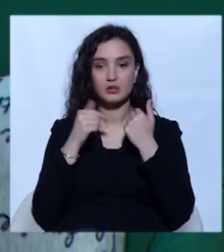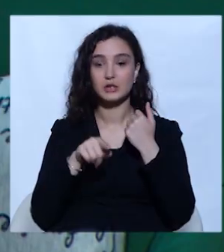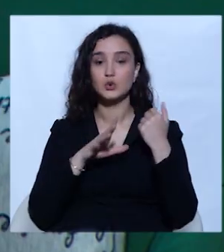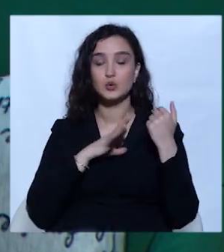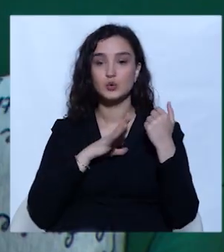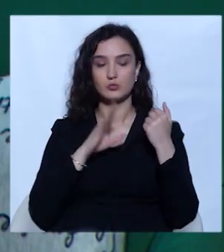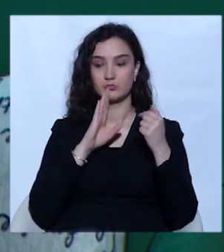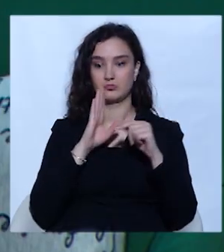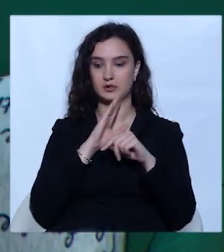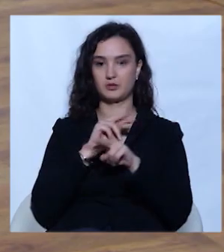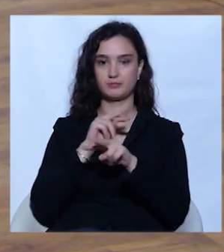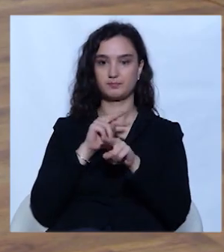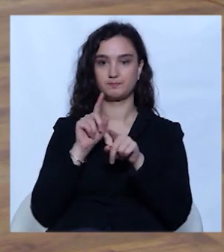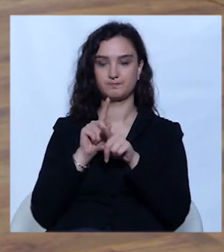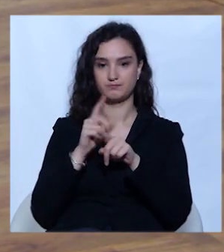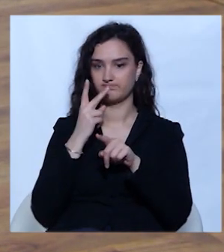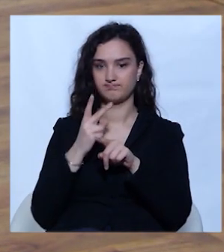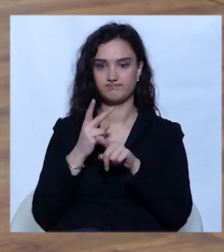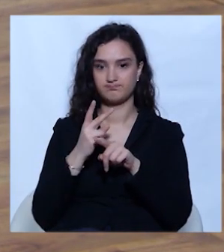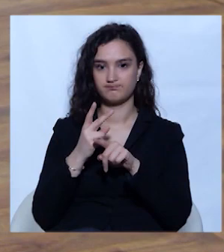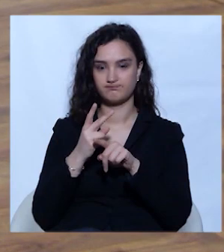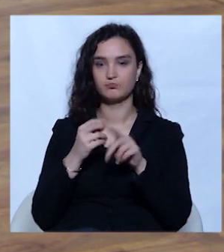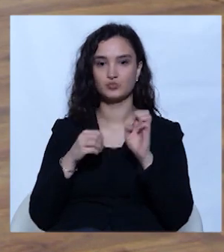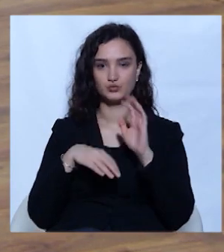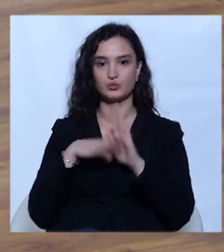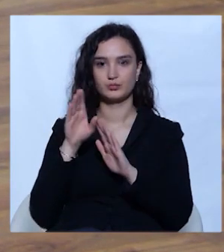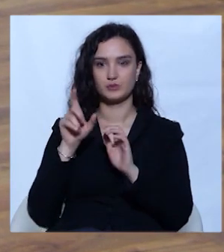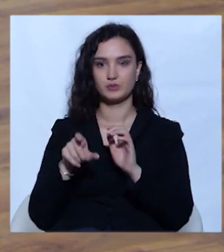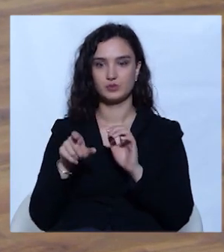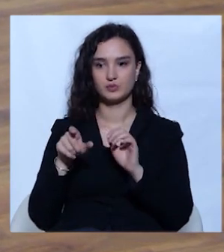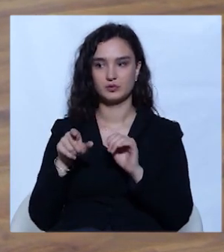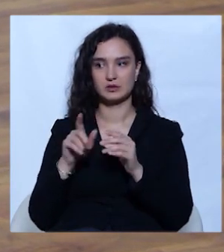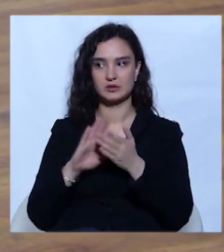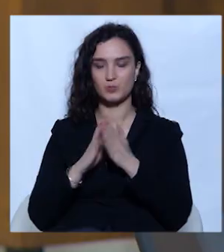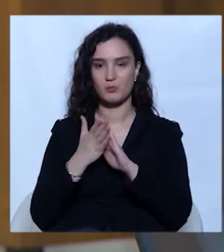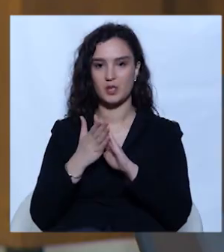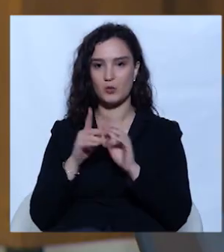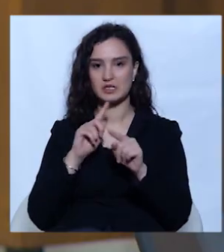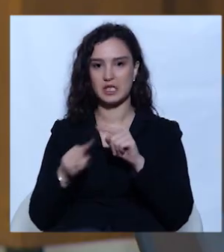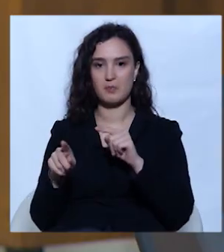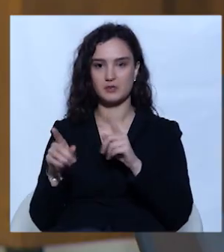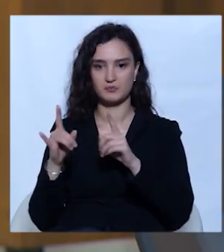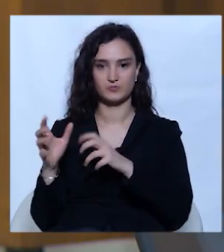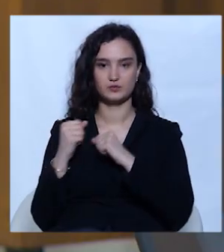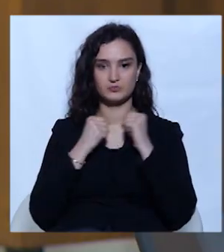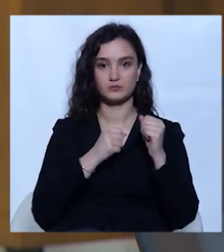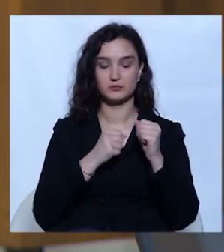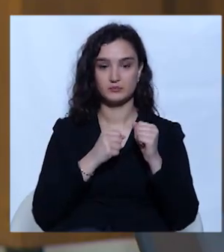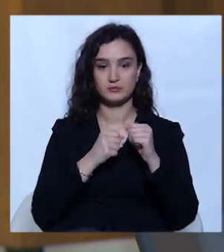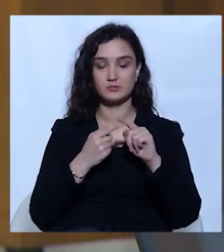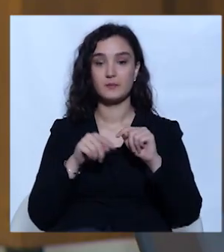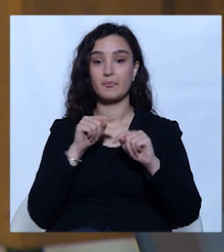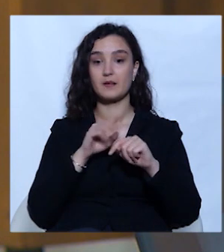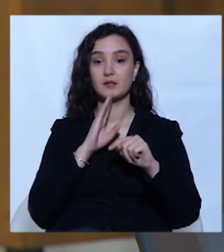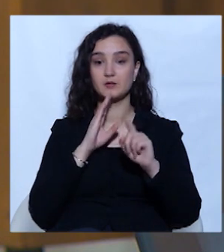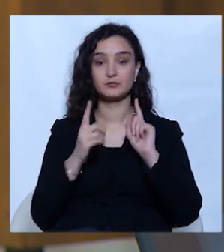She was embarrassed by that, and she thought that she better take the son out of the situation quickly. However, she admits that